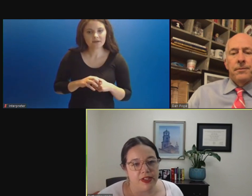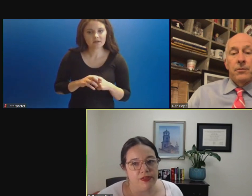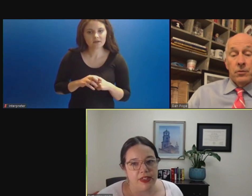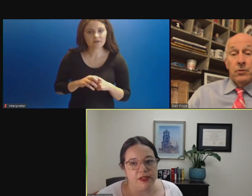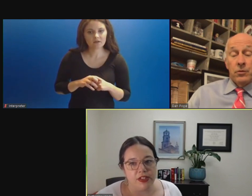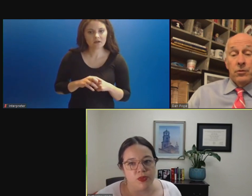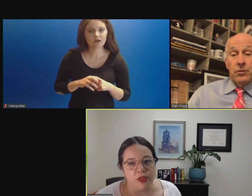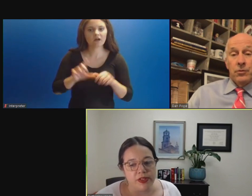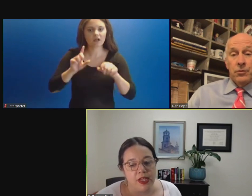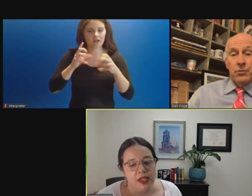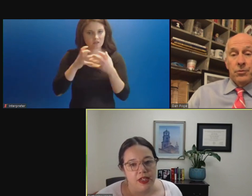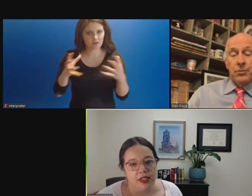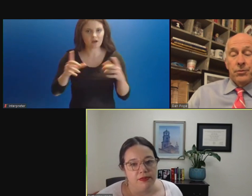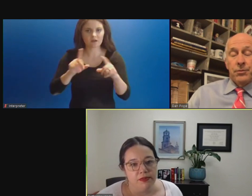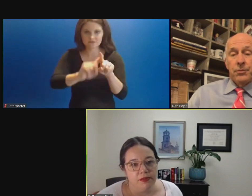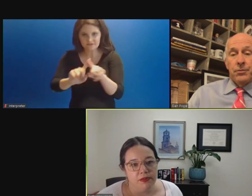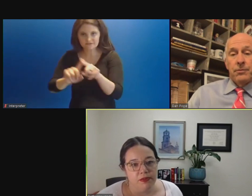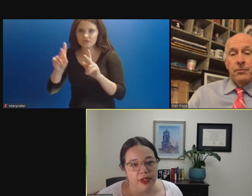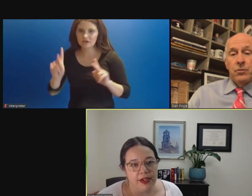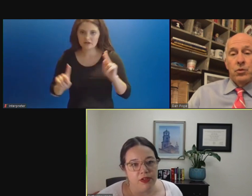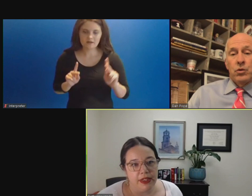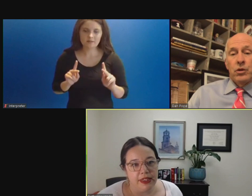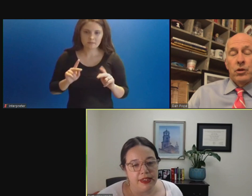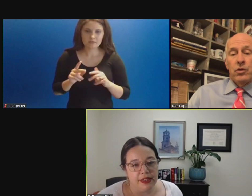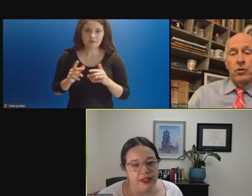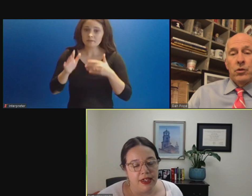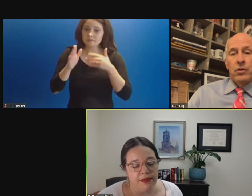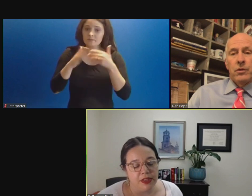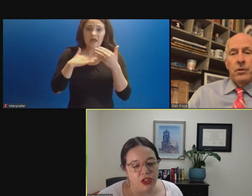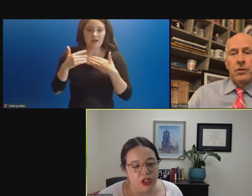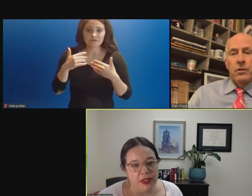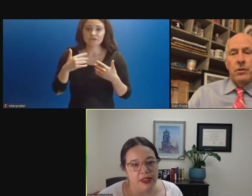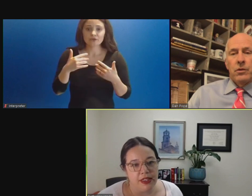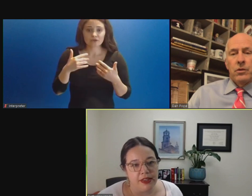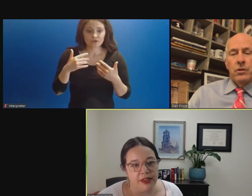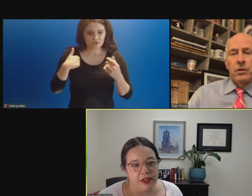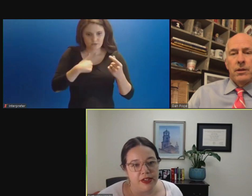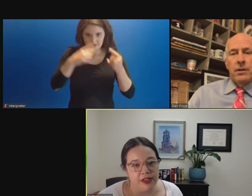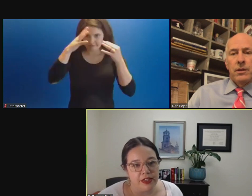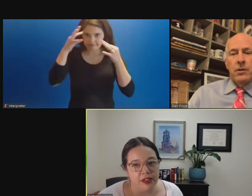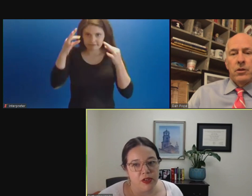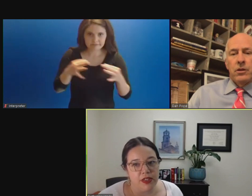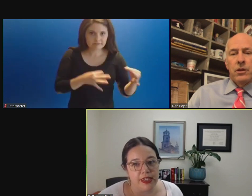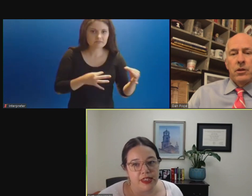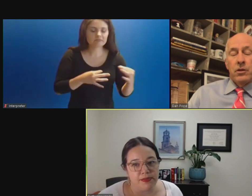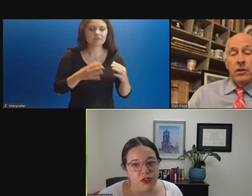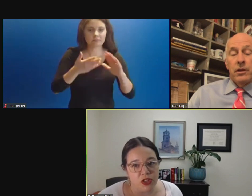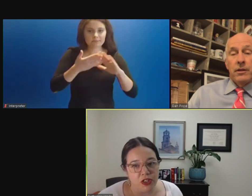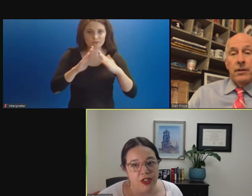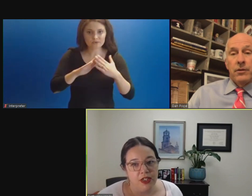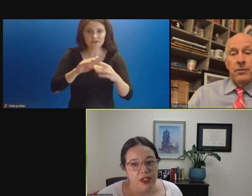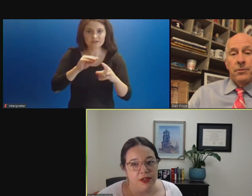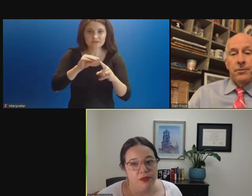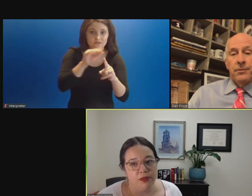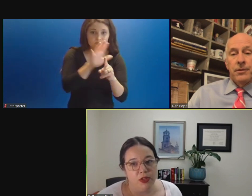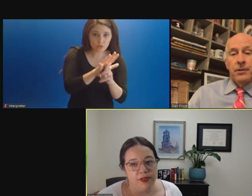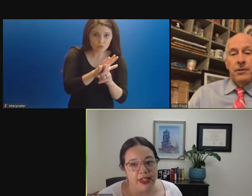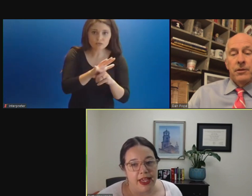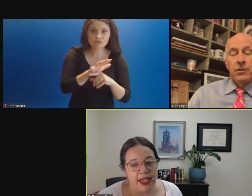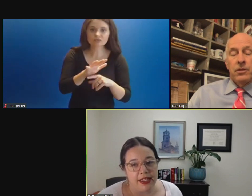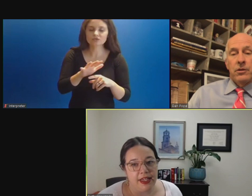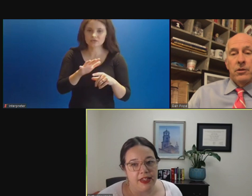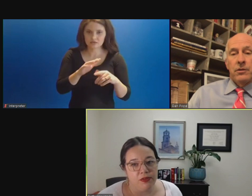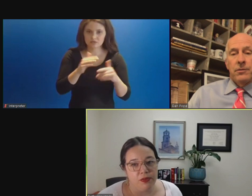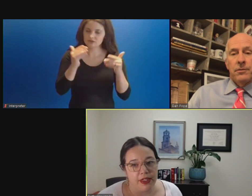lots of different individuals. Whenever we determine that there is a community exposure, we're